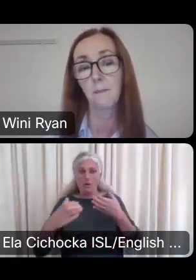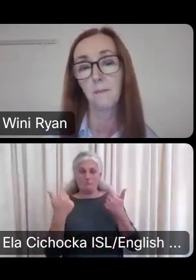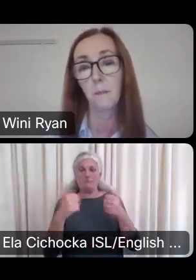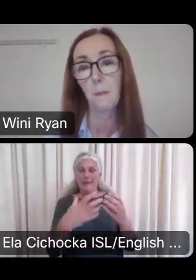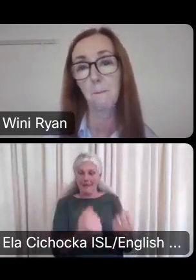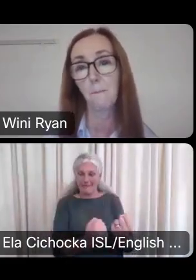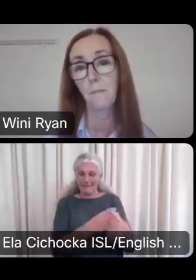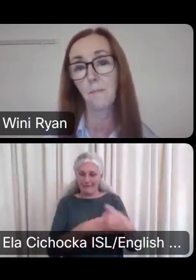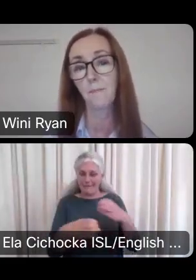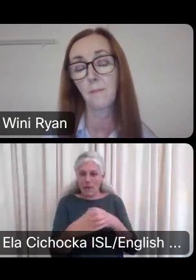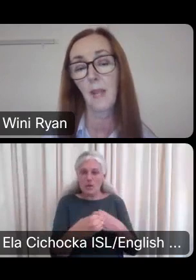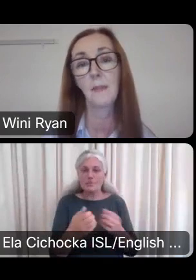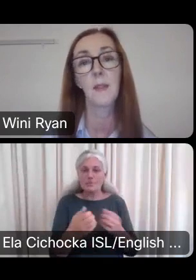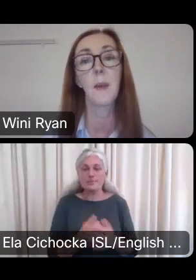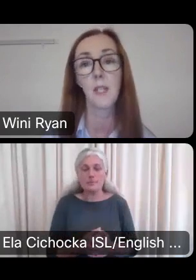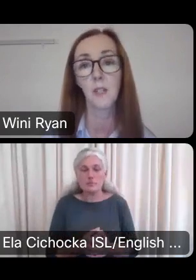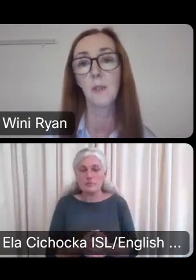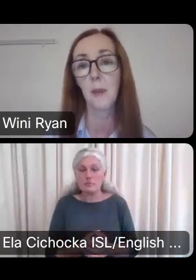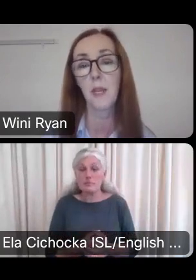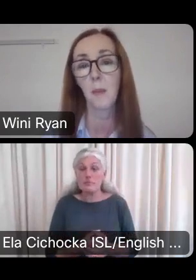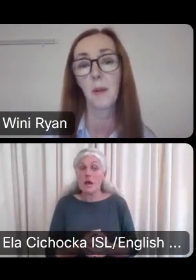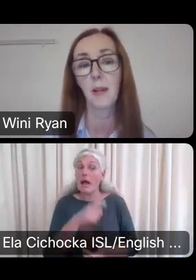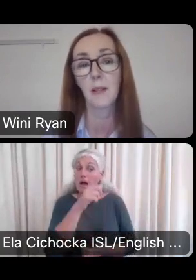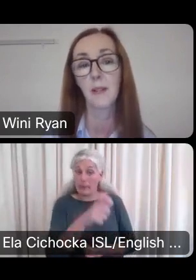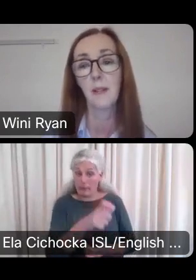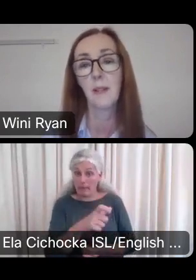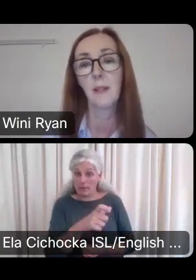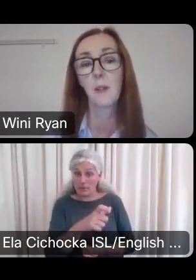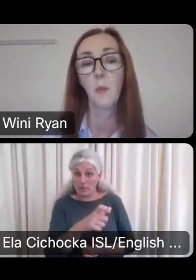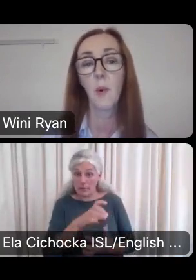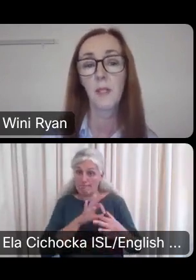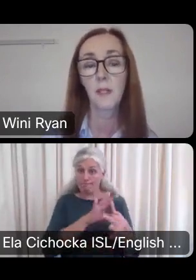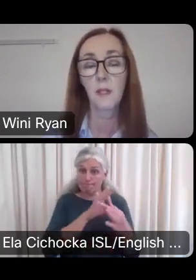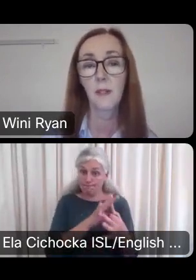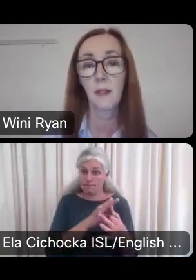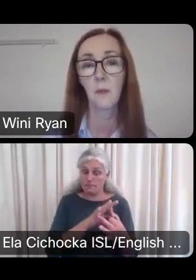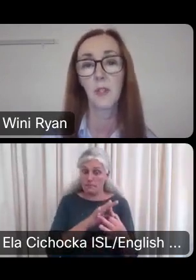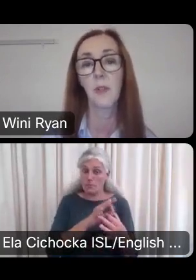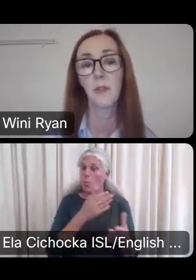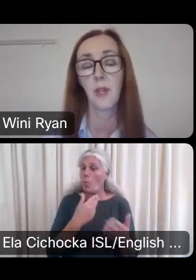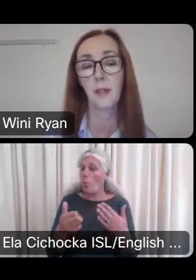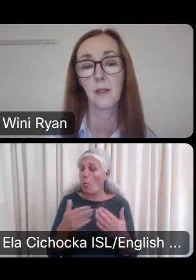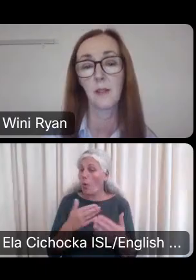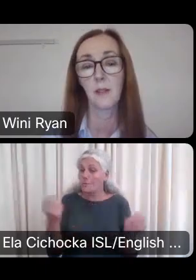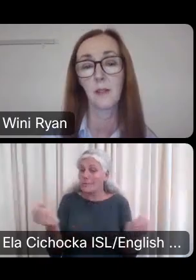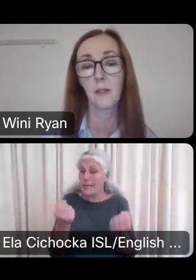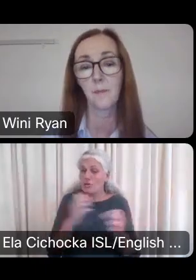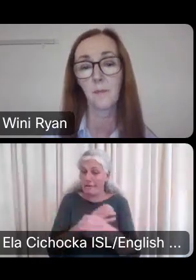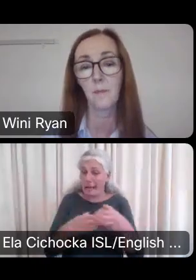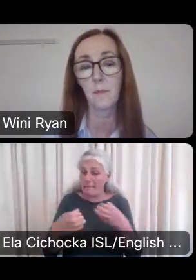empathy and that the patient is picking up on that? So what is it and what are the signs?